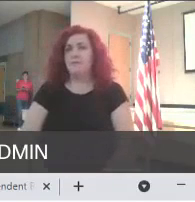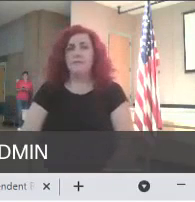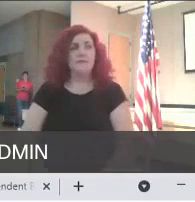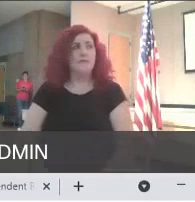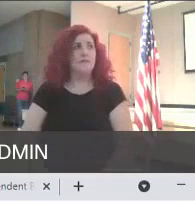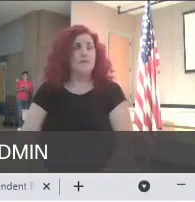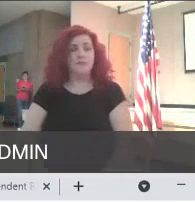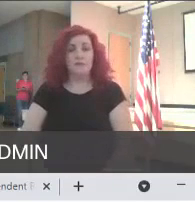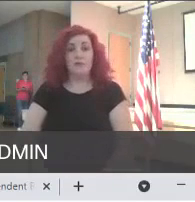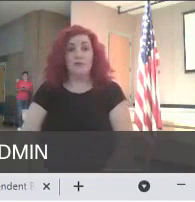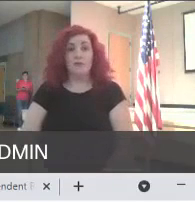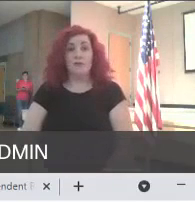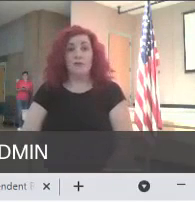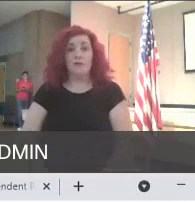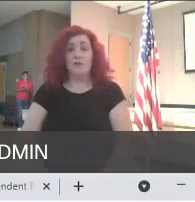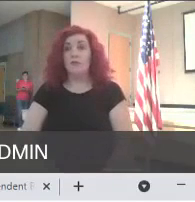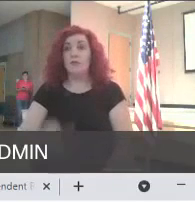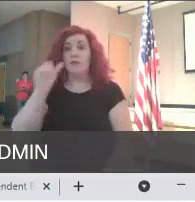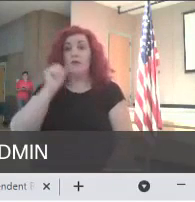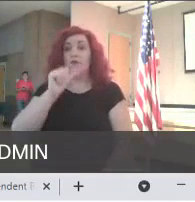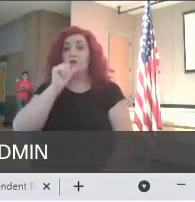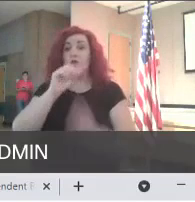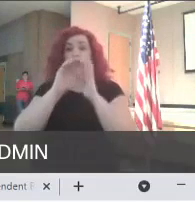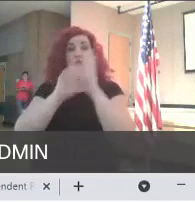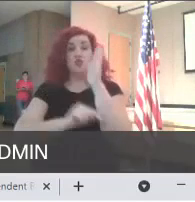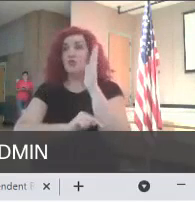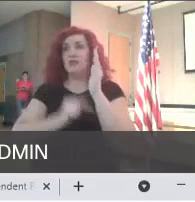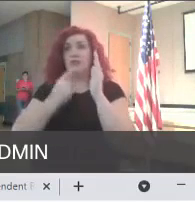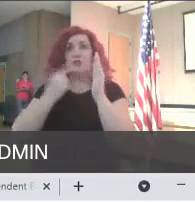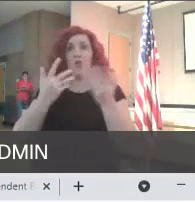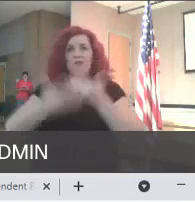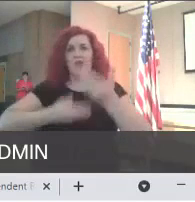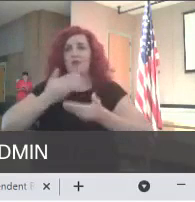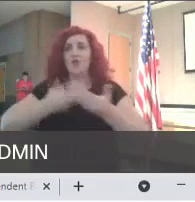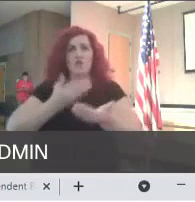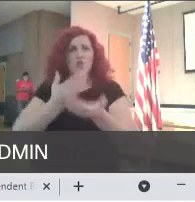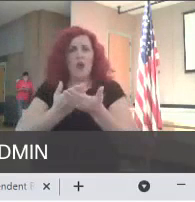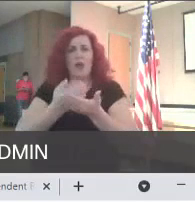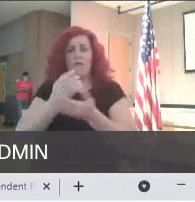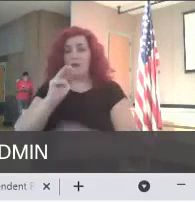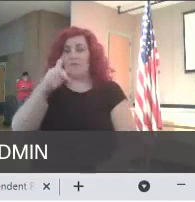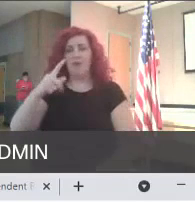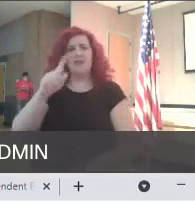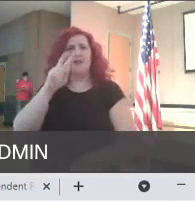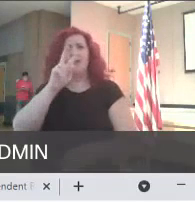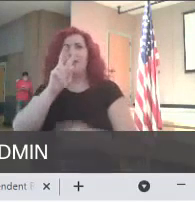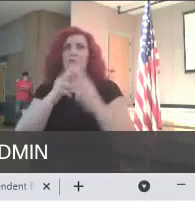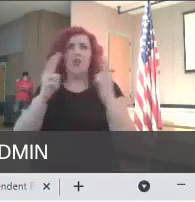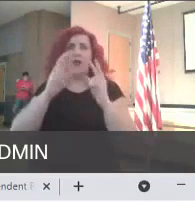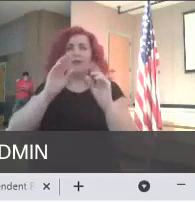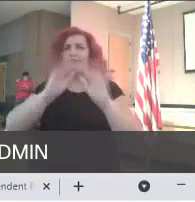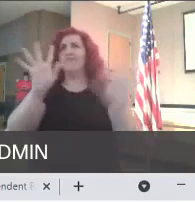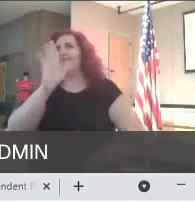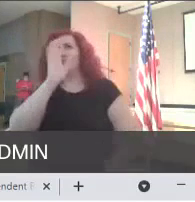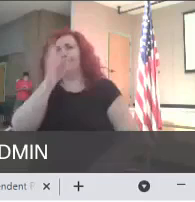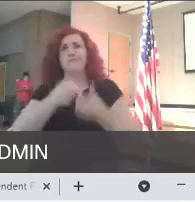Let's see, where was I? So according to the Arizona Constitution, the process to arrive at these maps is expected to be transparent and carried out in